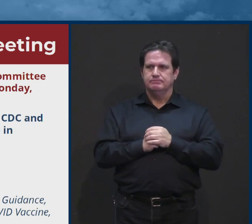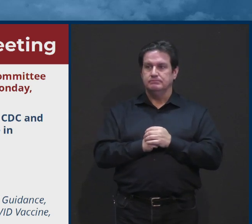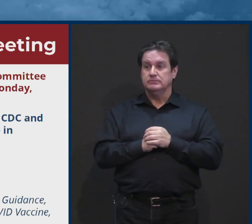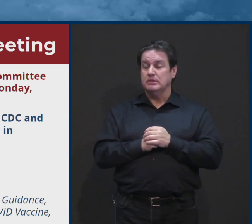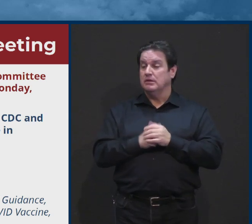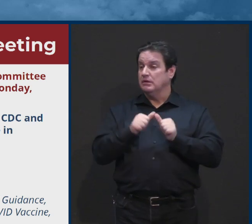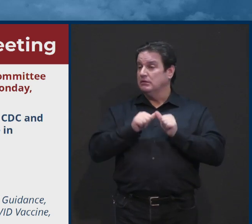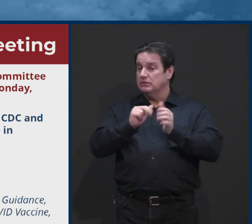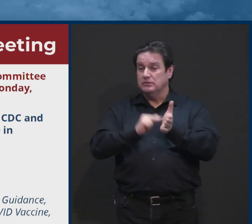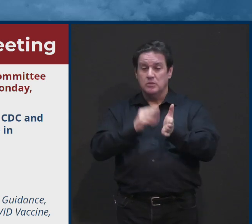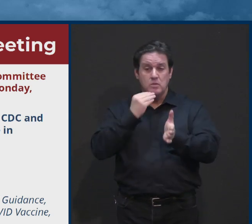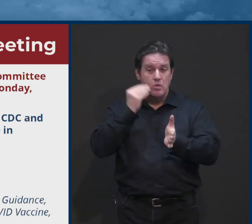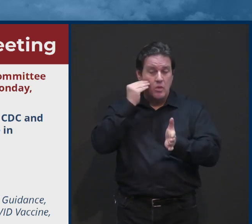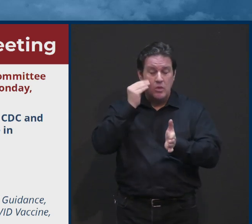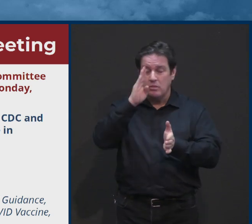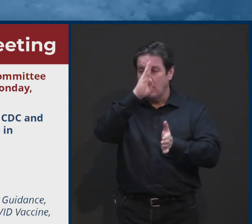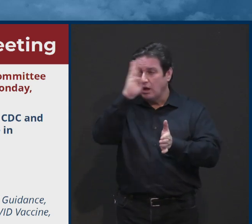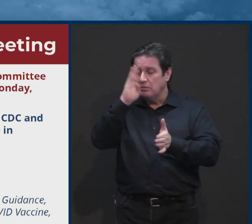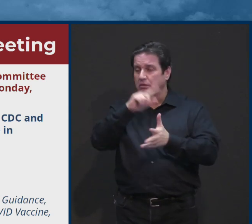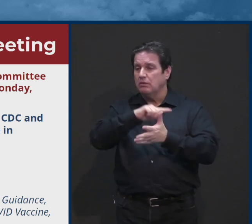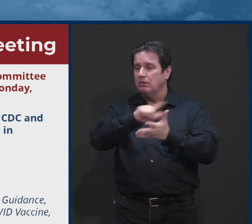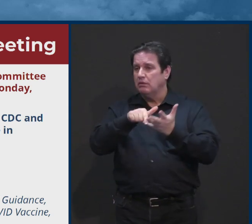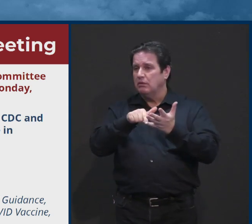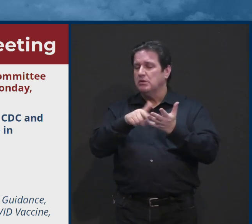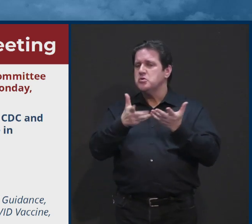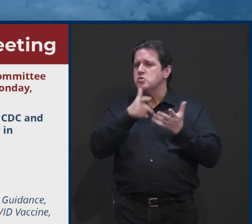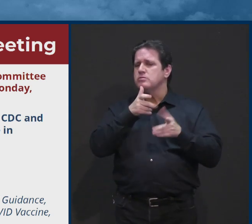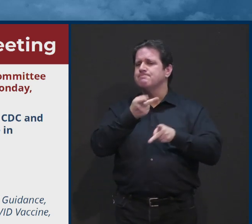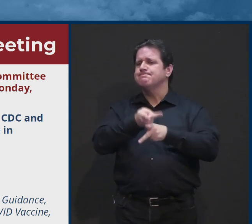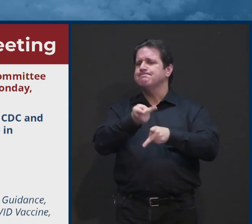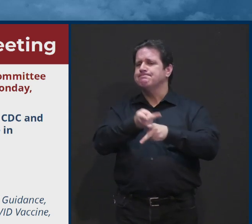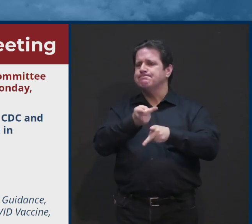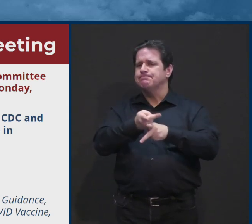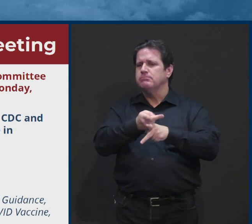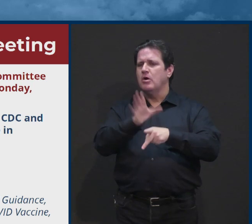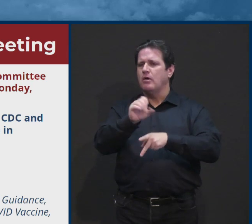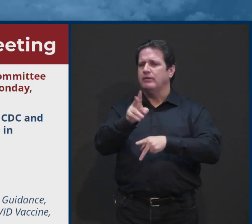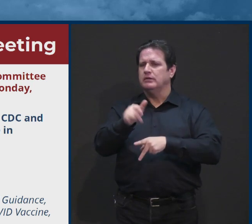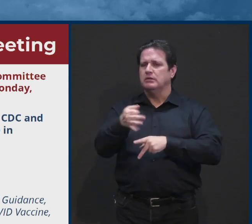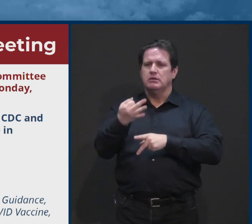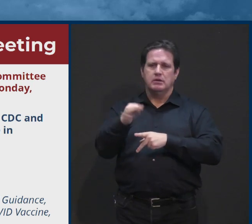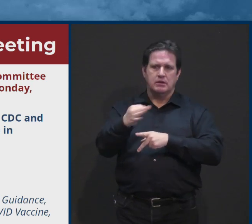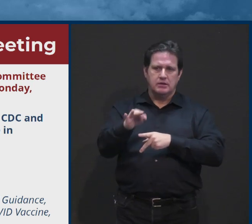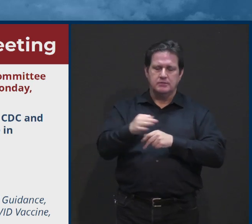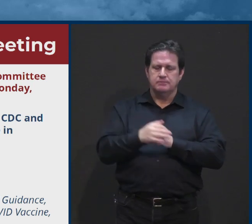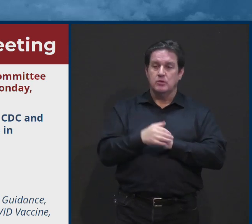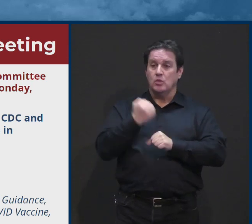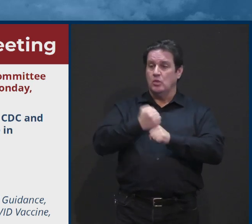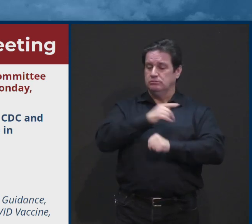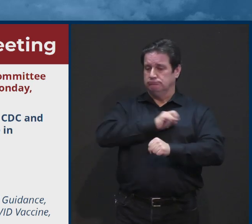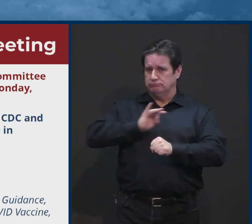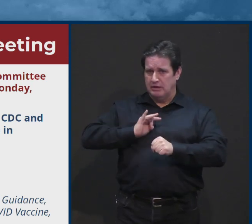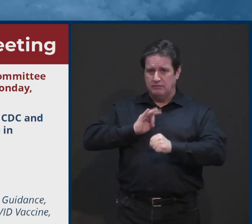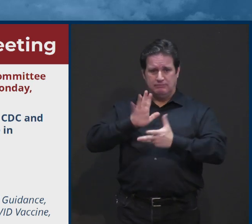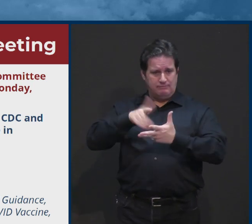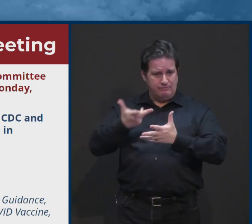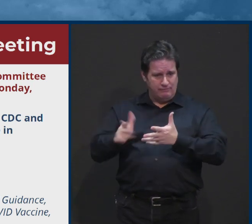care facility, that could be in a hospital, and we're working on those fronts. And we